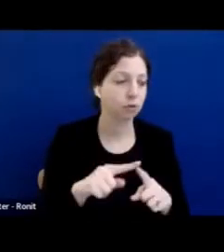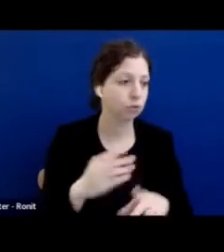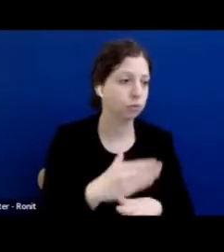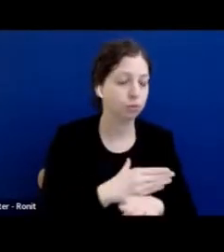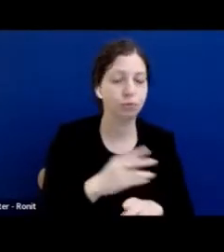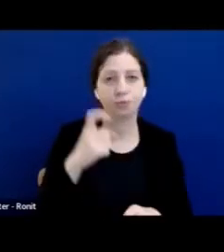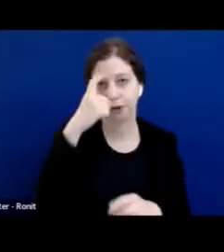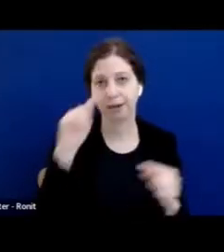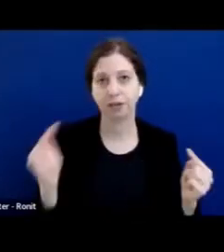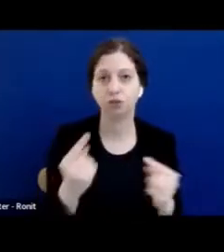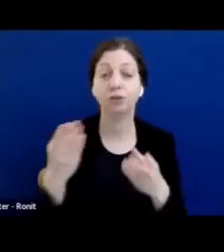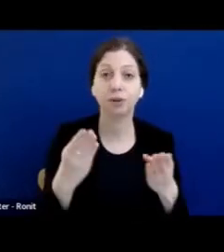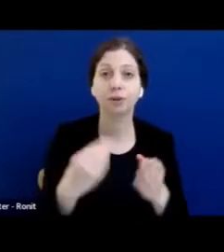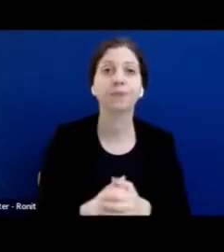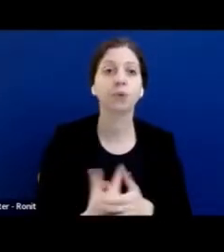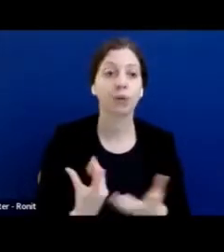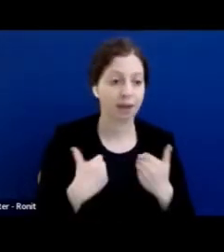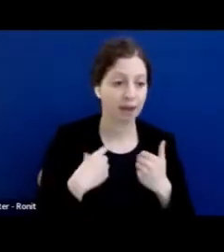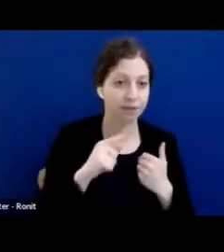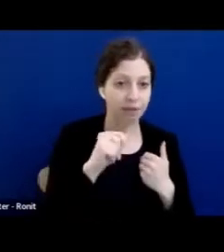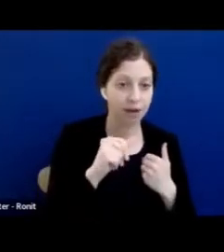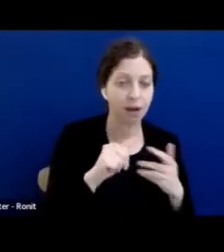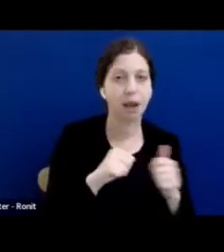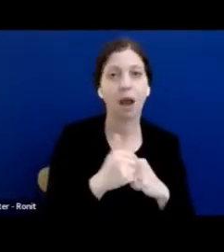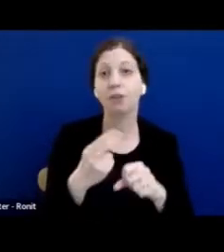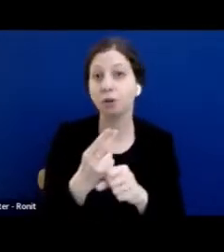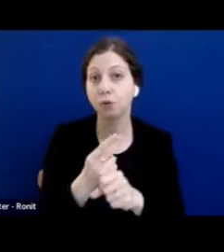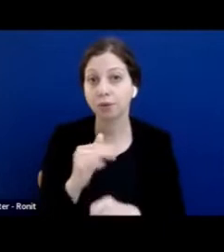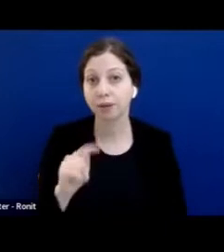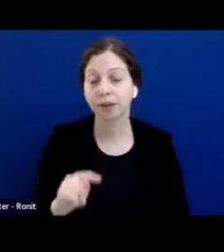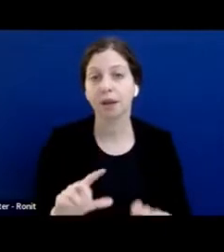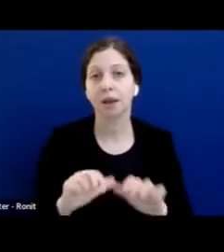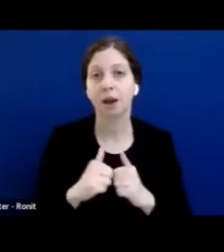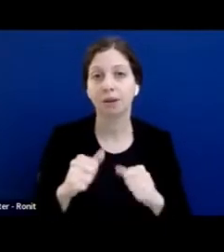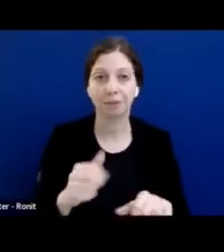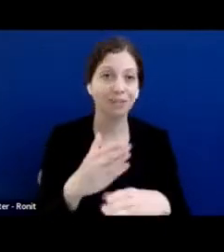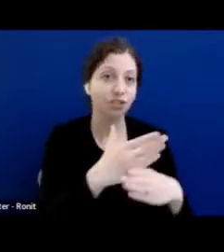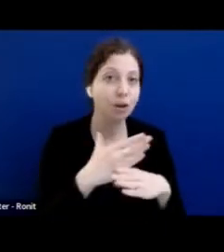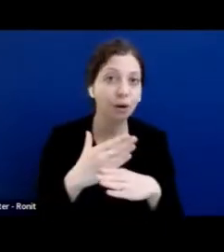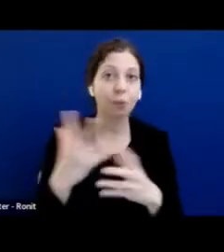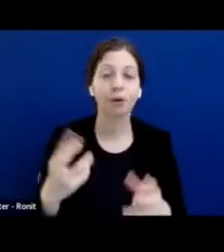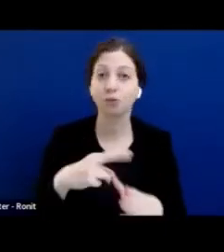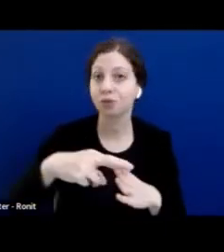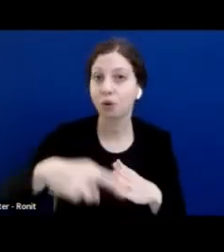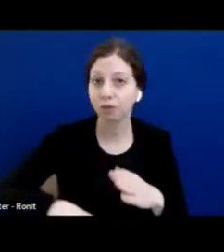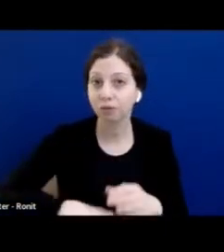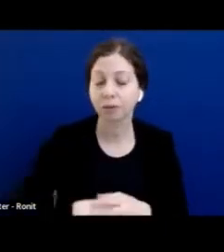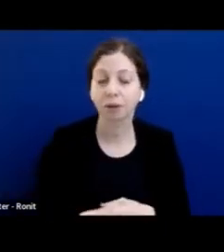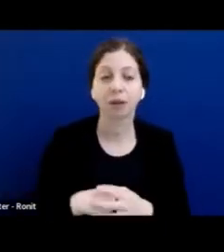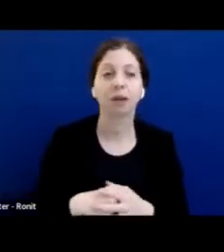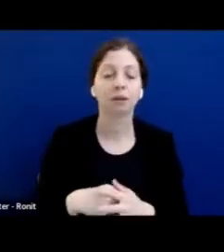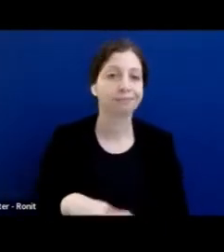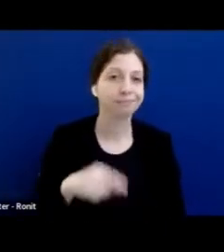services. Who's got the data? How are they using it? How can it be shared? What's the result? And